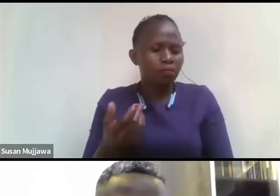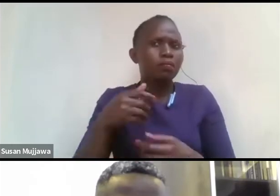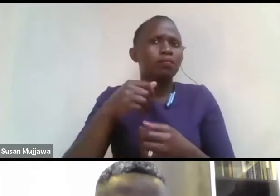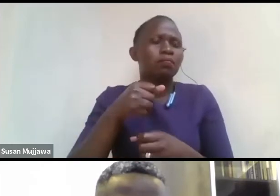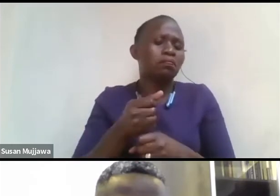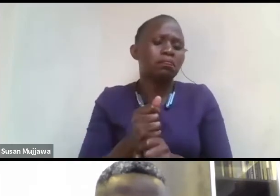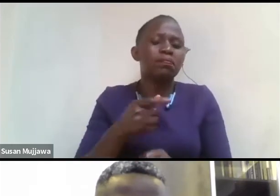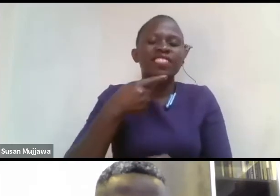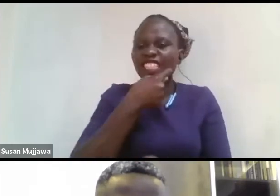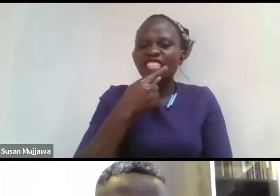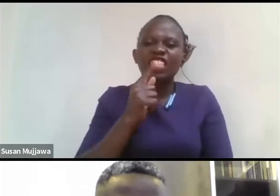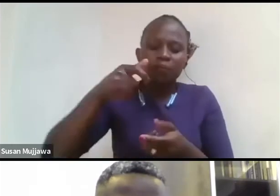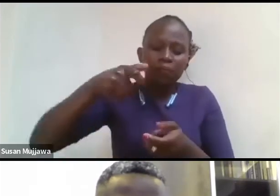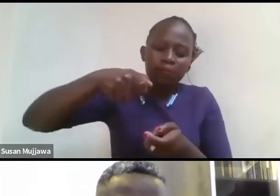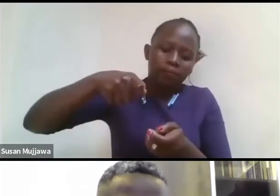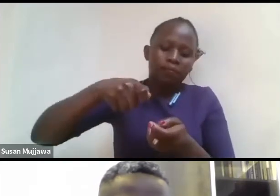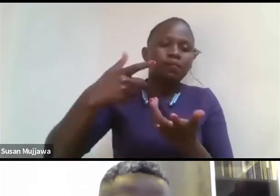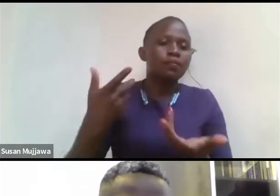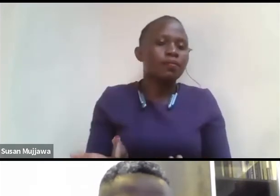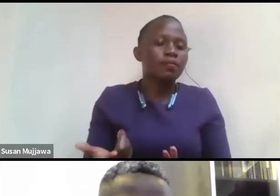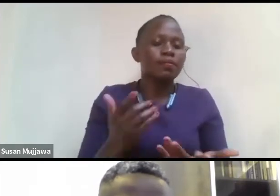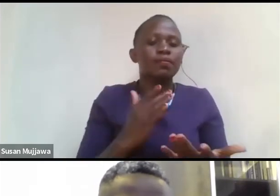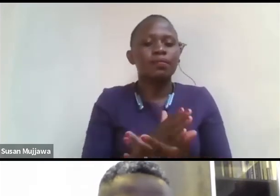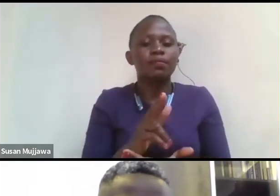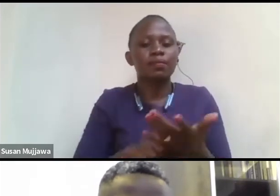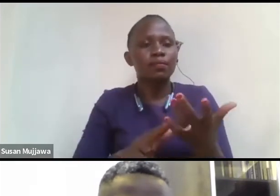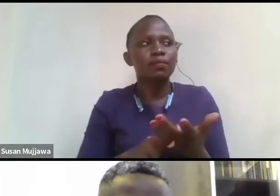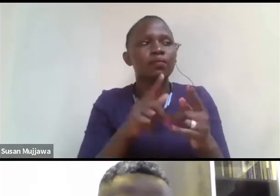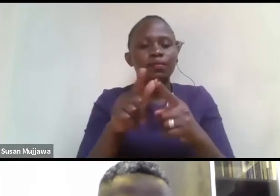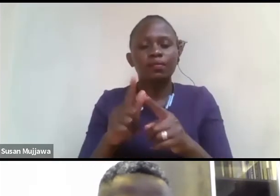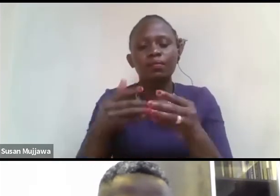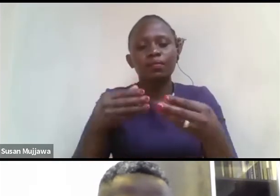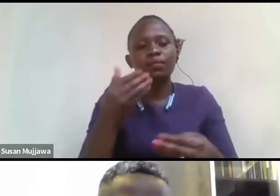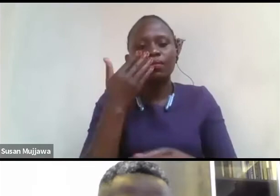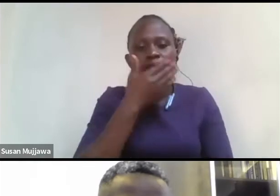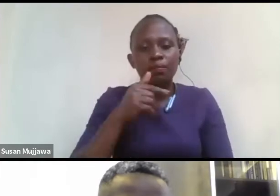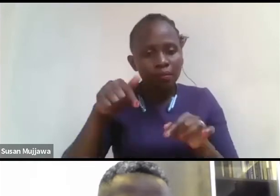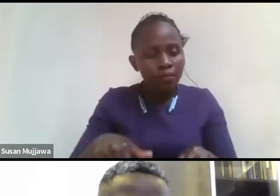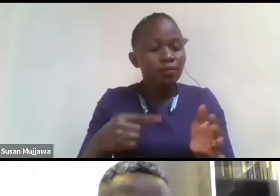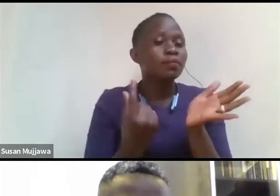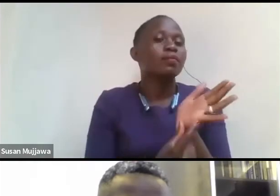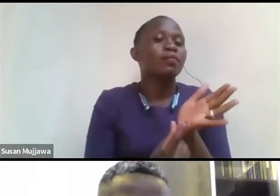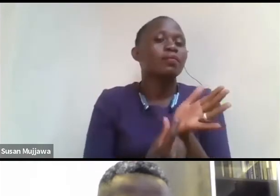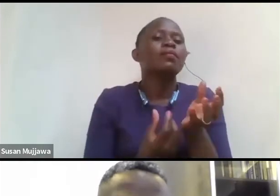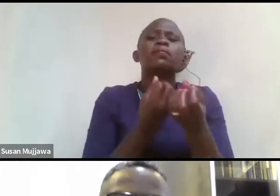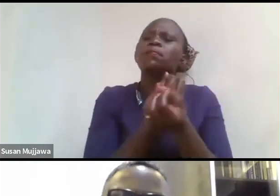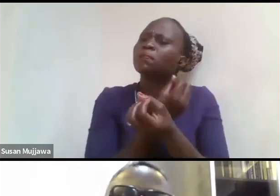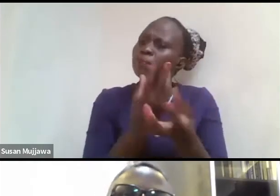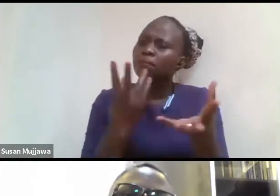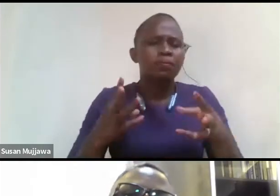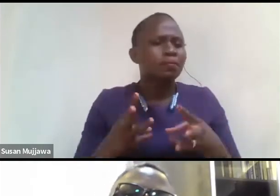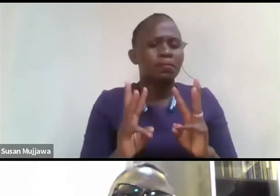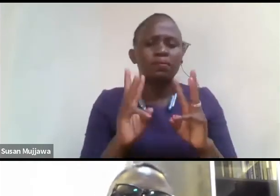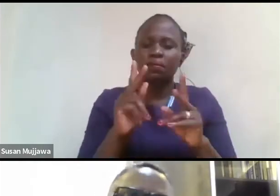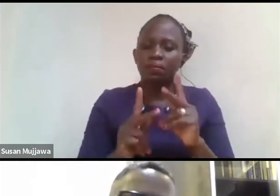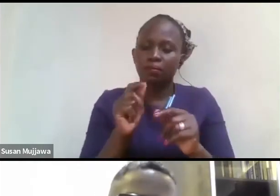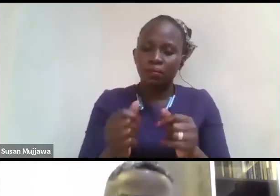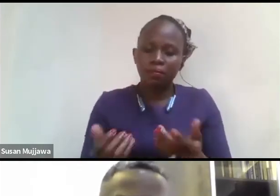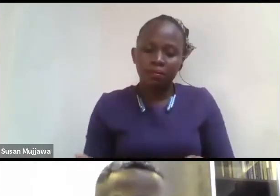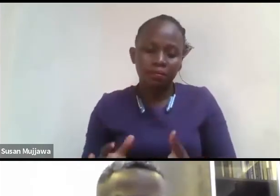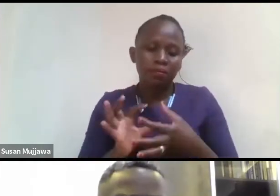in Uganda and all that. So there are very many ways in which people can come along the value chain of minerals, oil and gas, and